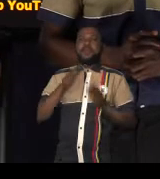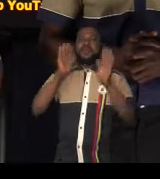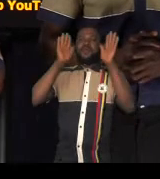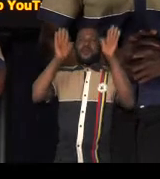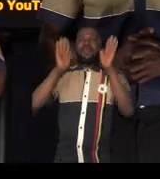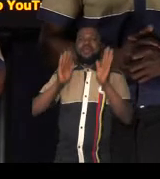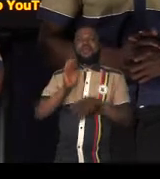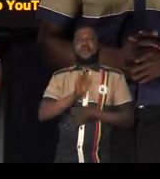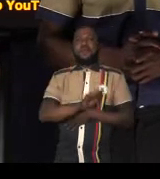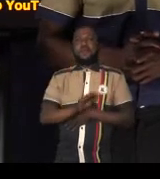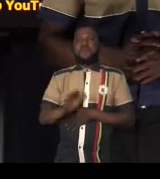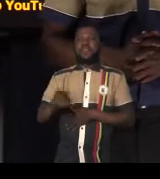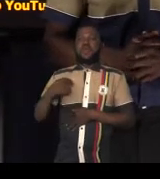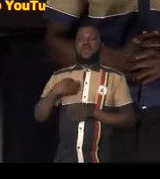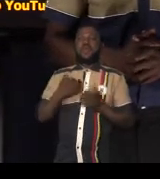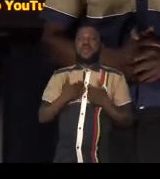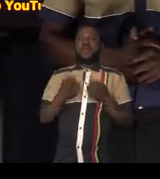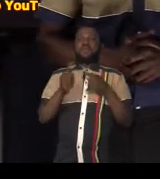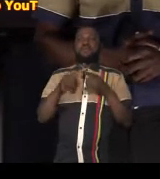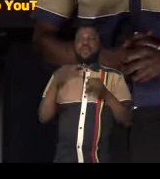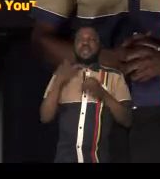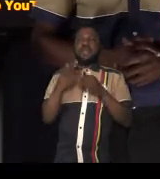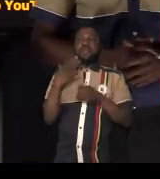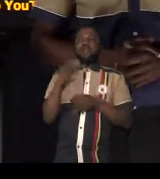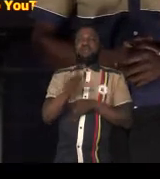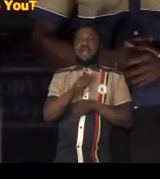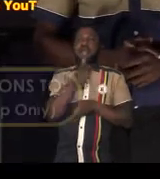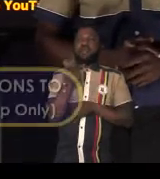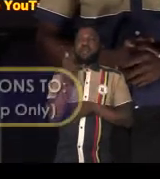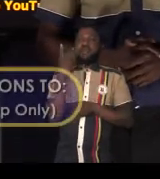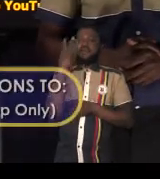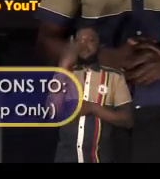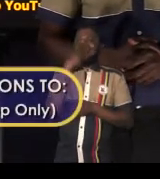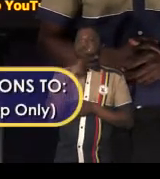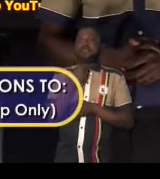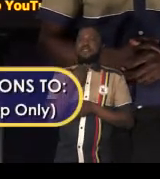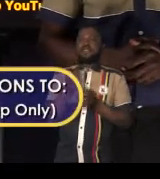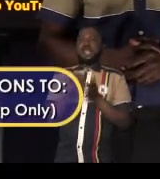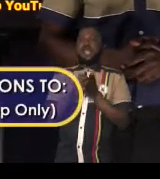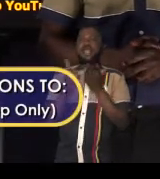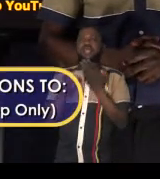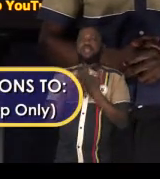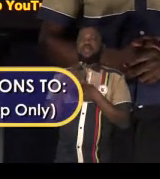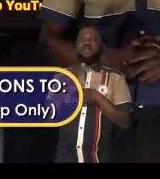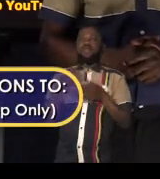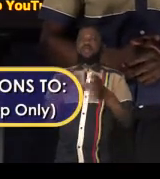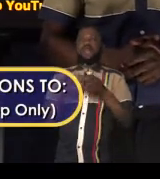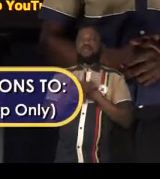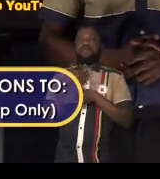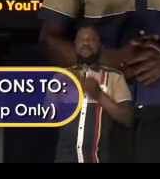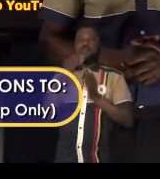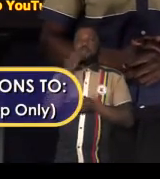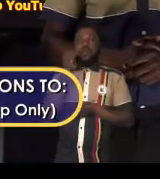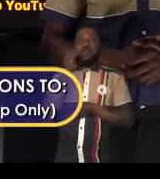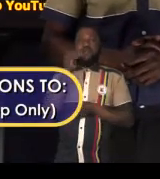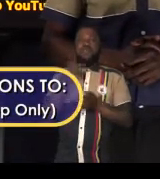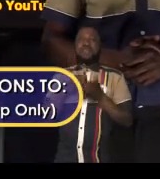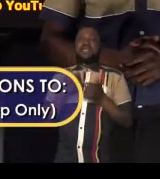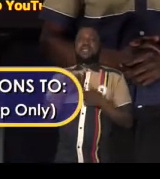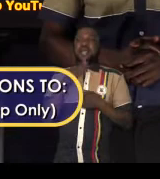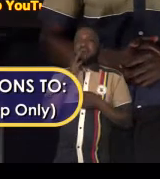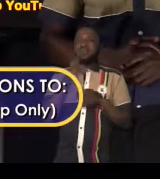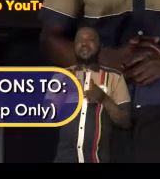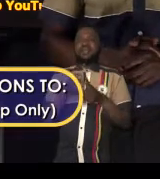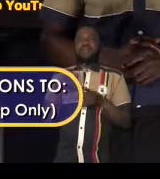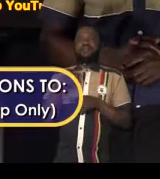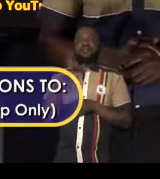My wonderful pupils, we have come to the end of another beautiful edition on the Classroom in Your Home. It